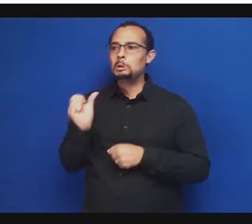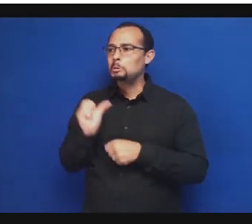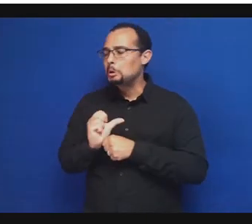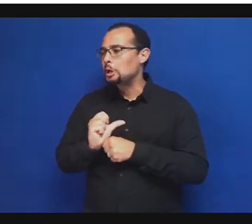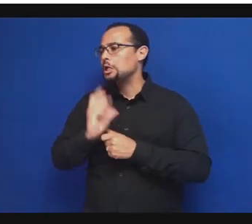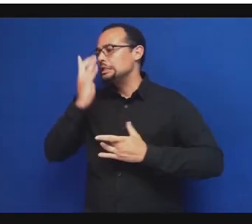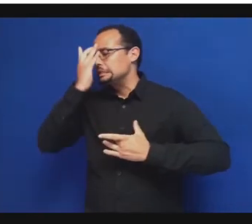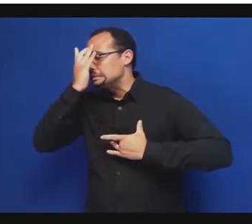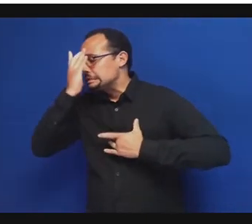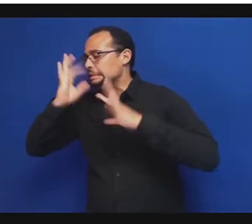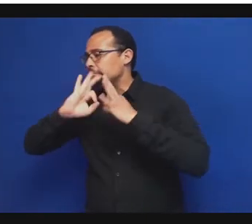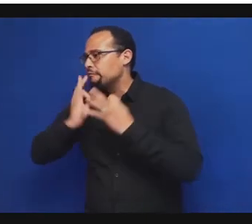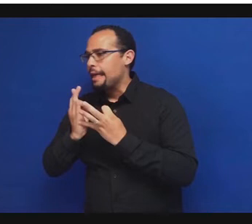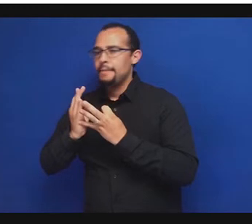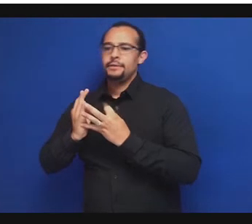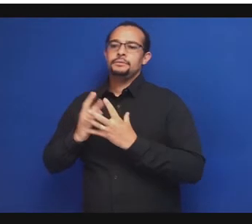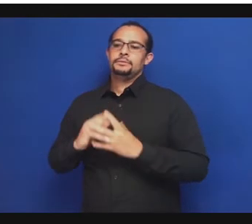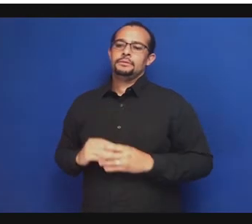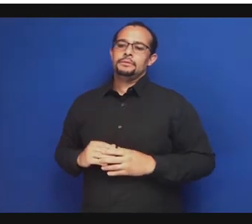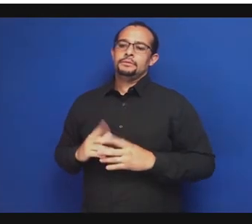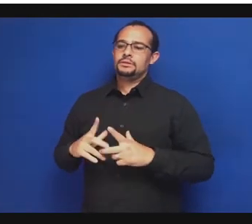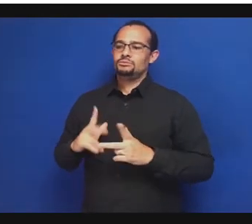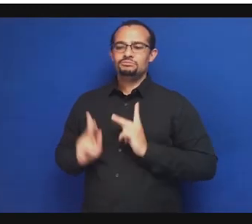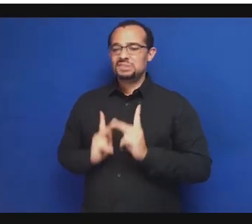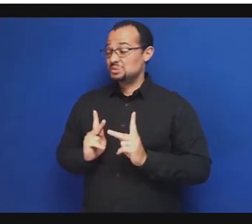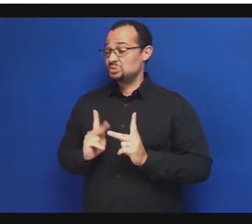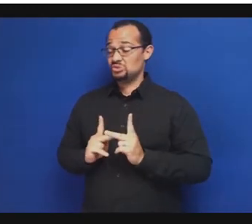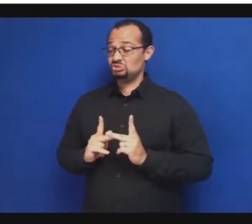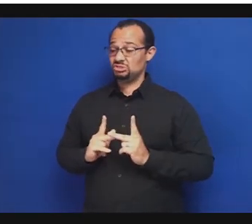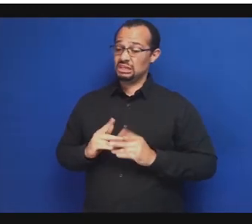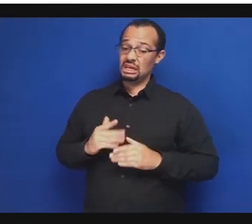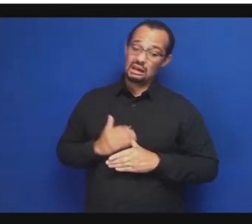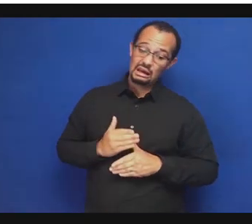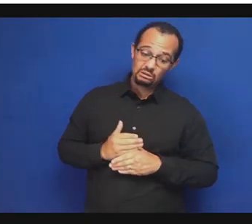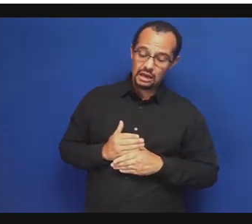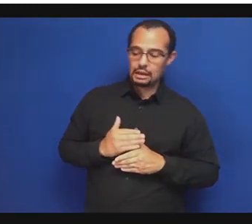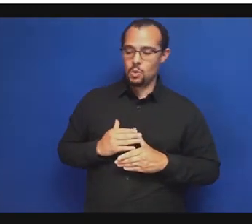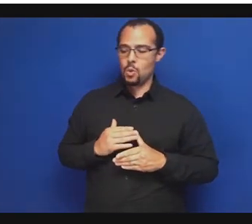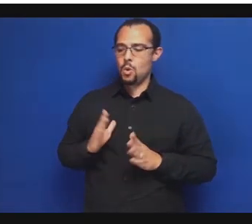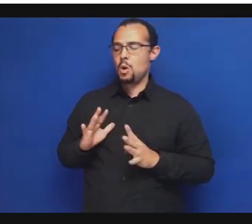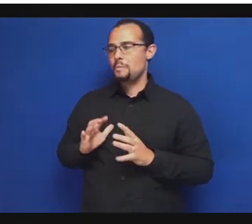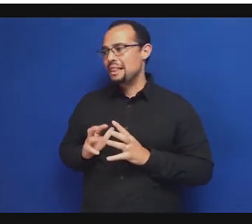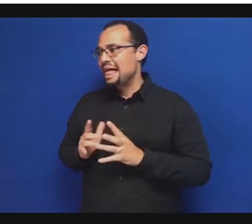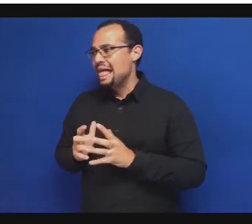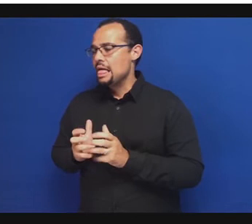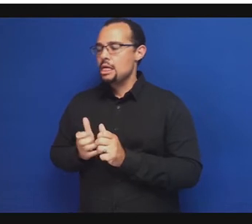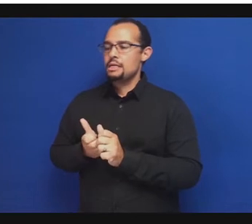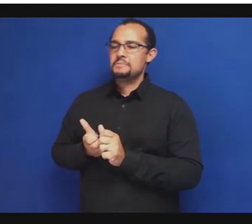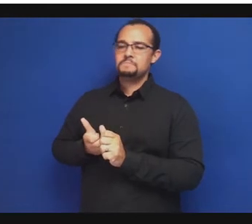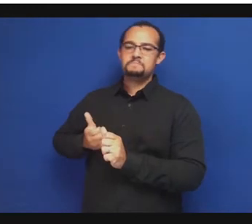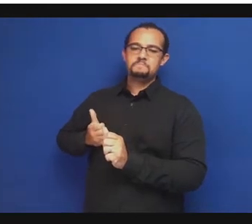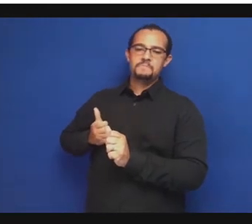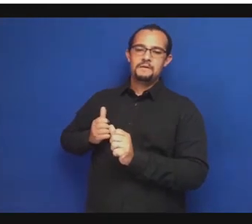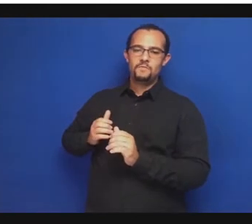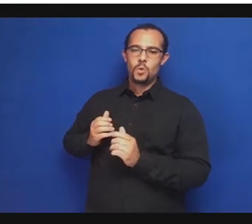something that may not be healthy that you're engaging in. Like eating or sleeping habits or substance abuse. So